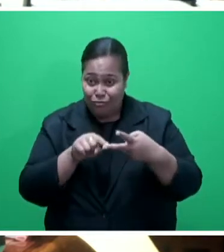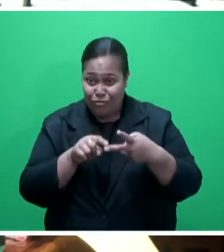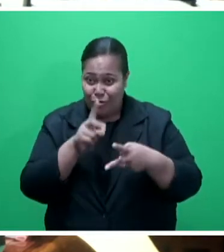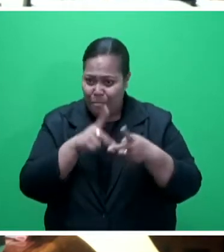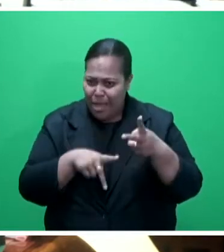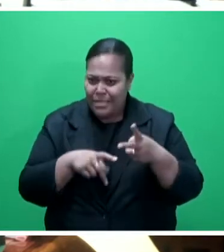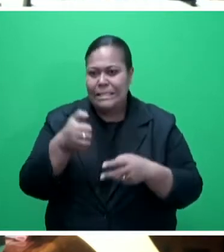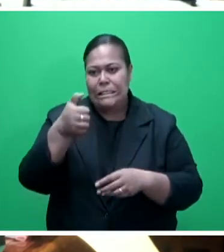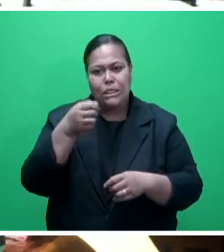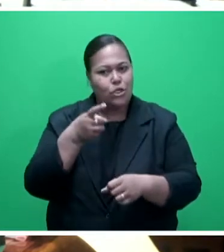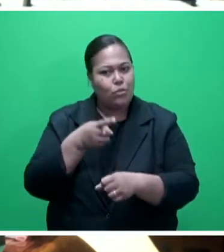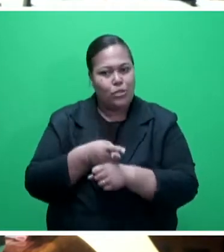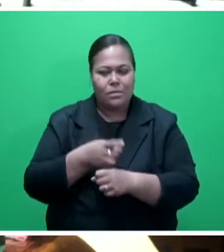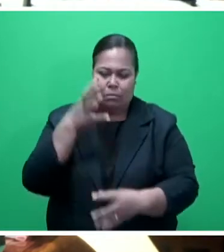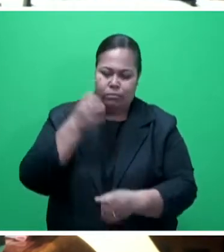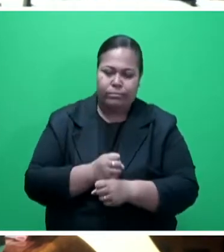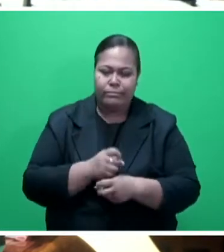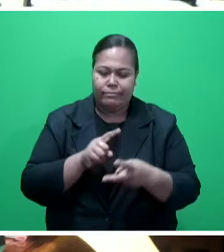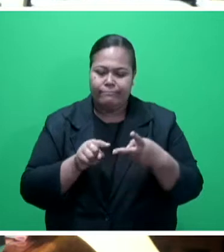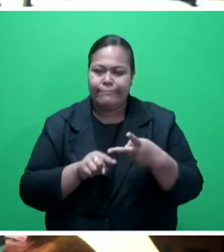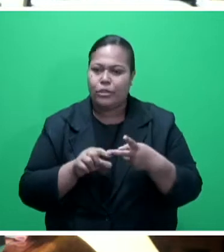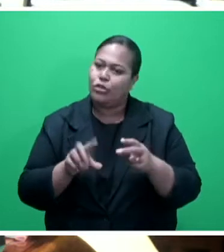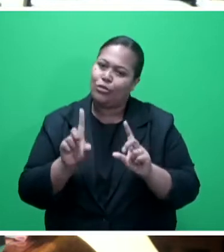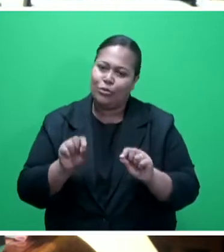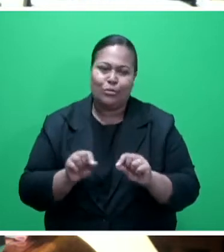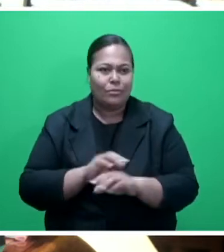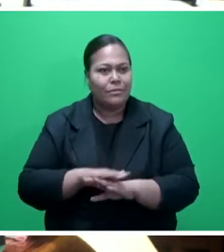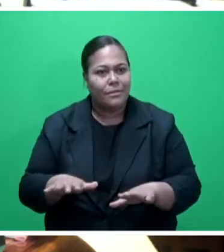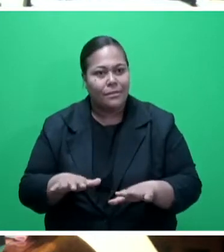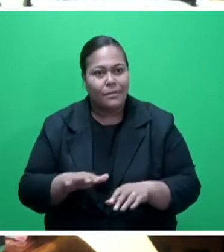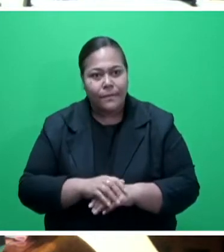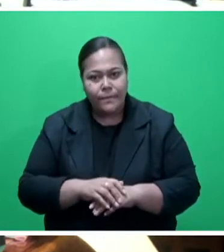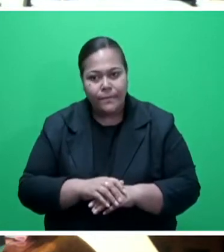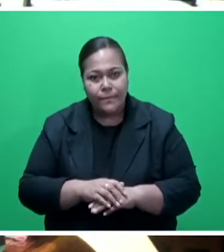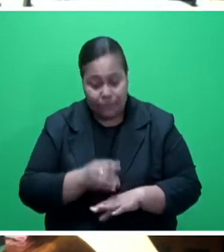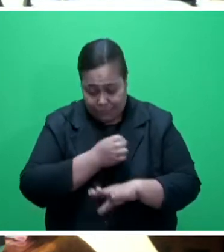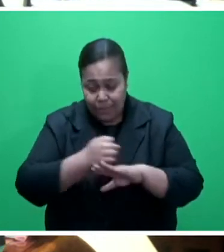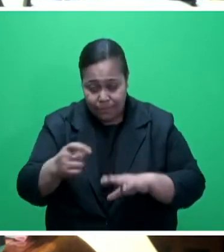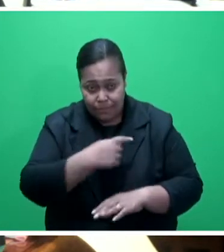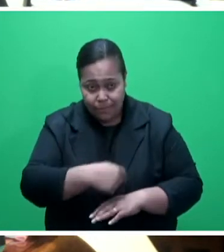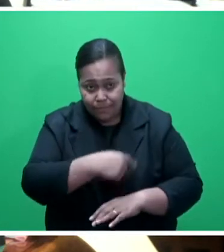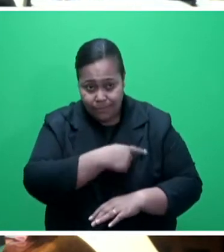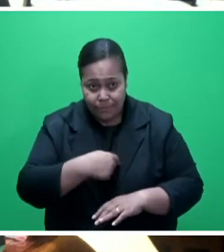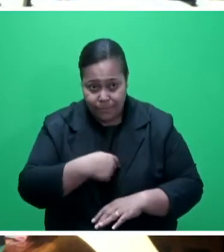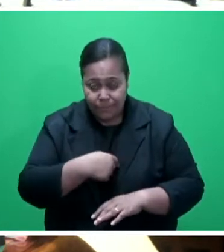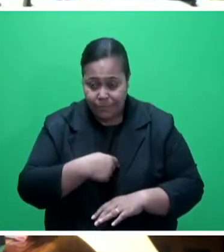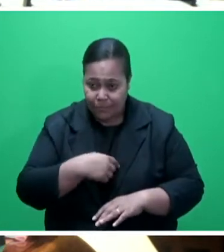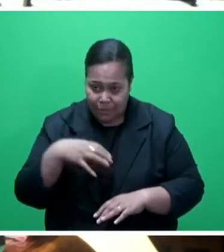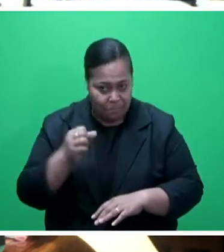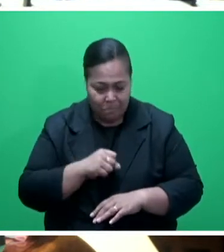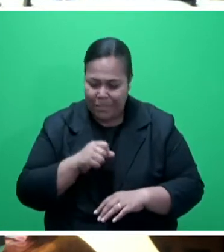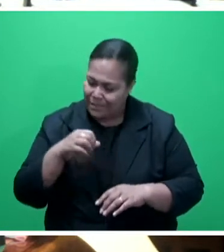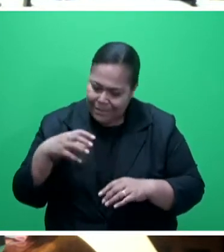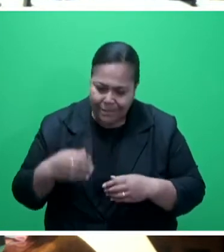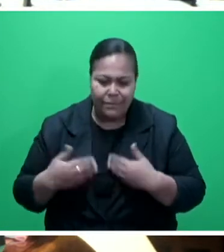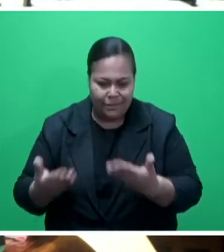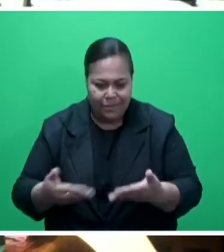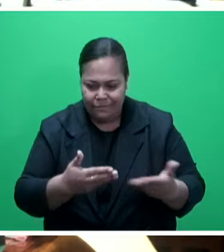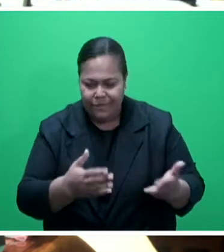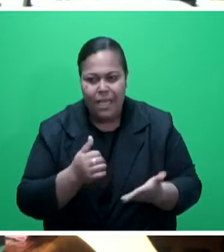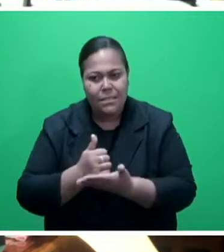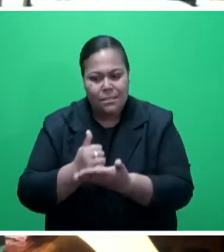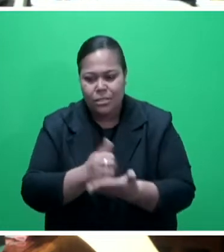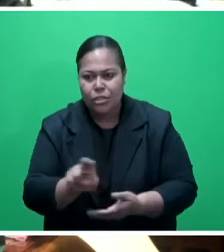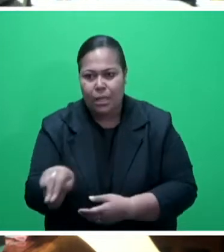within 6 weeks after TC Herald's passing, highlighting government's commitment to deliver much-needed assistance to those in need.